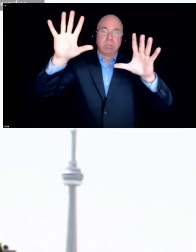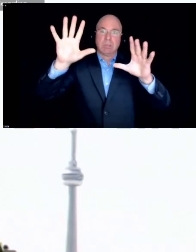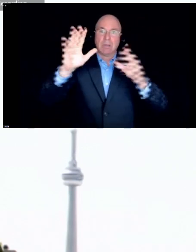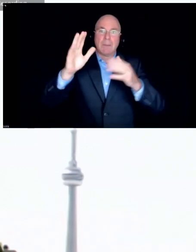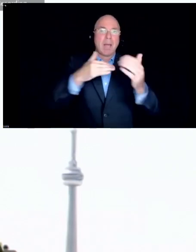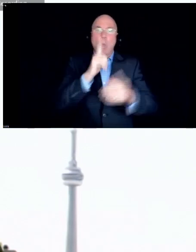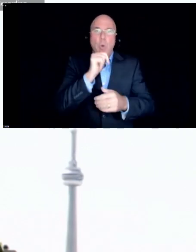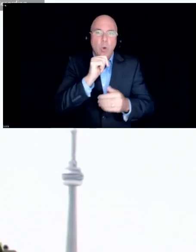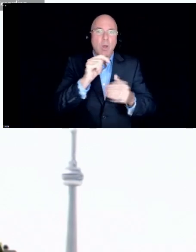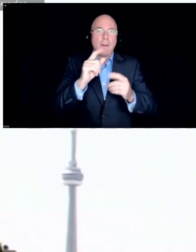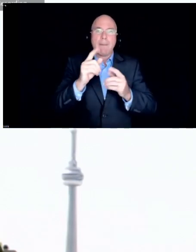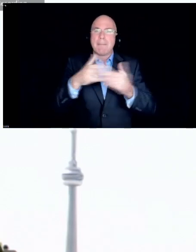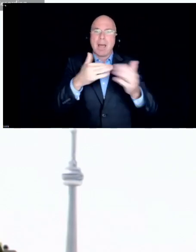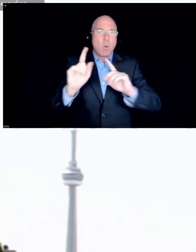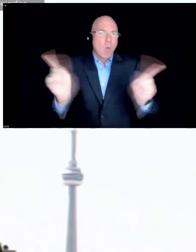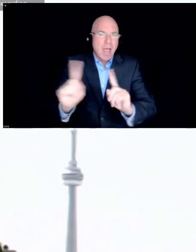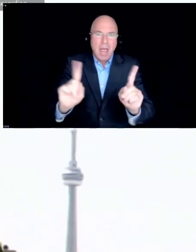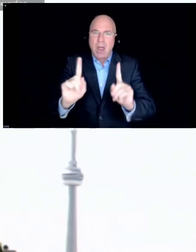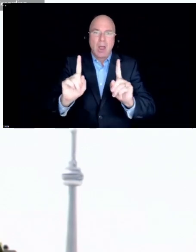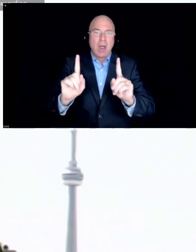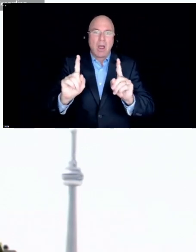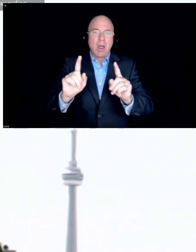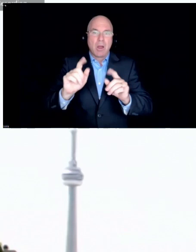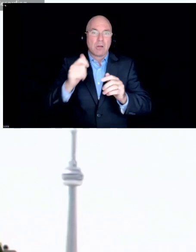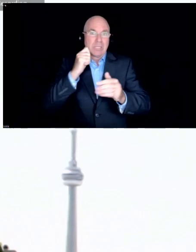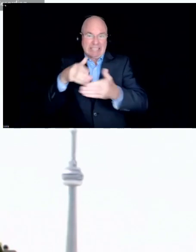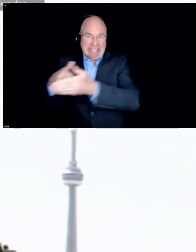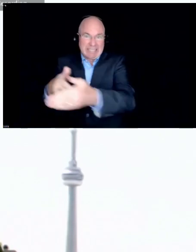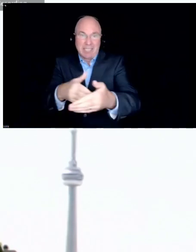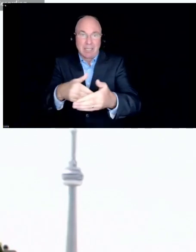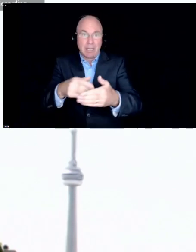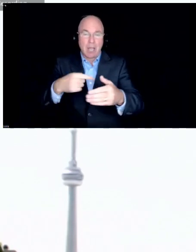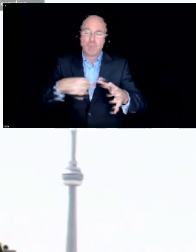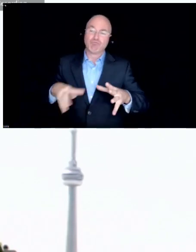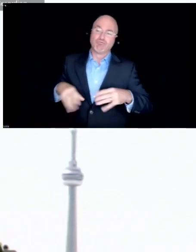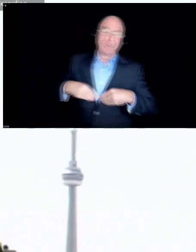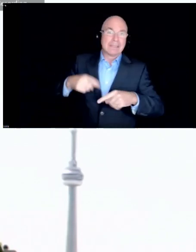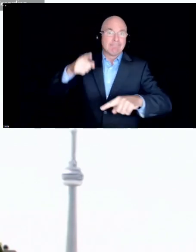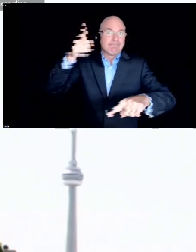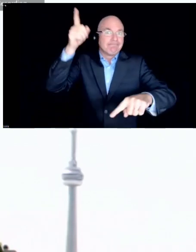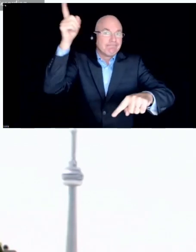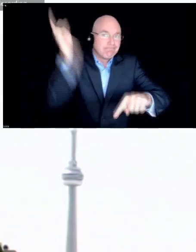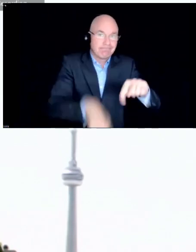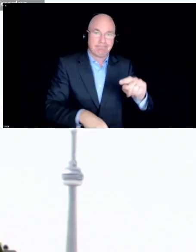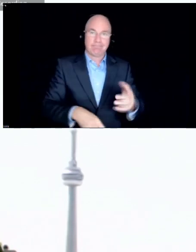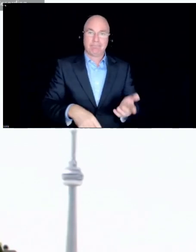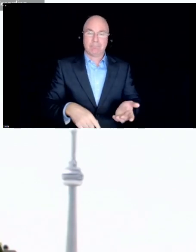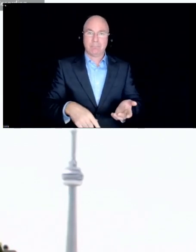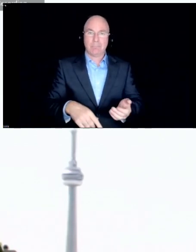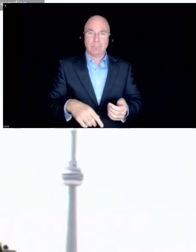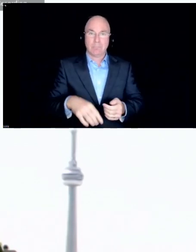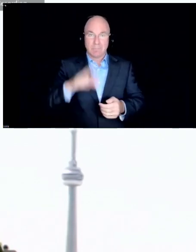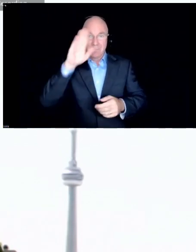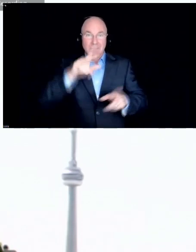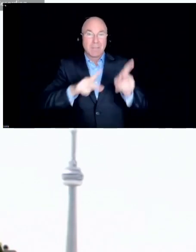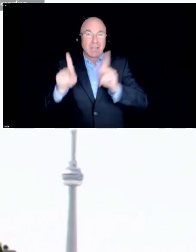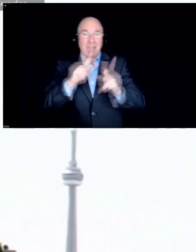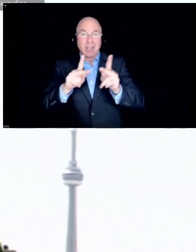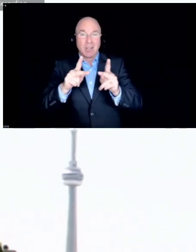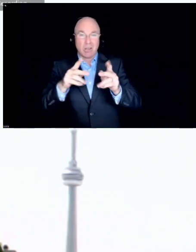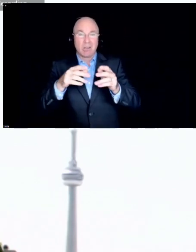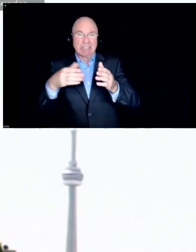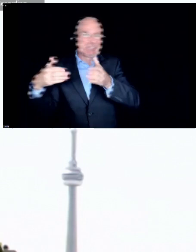cannot and indeed must not be tolerated. And racism also subverts the very mission of our